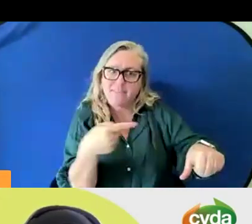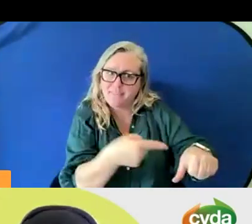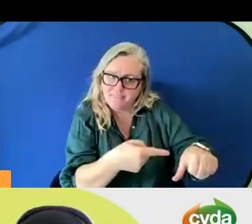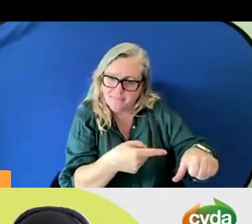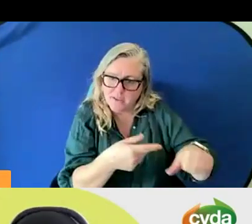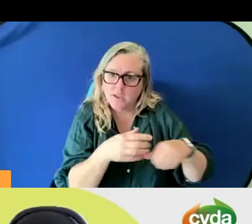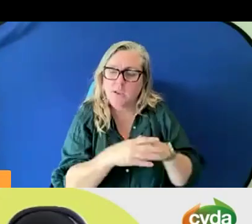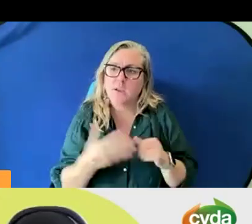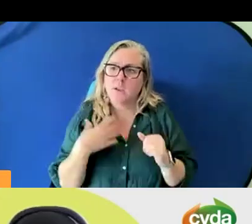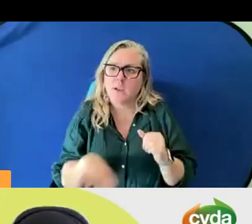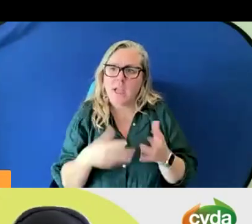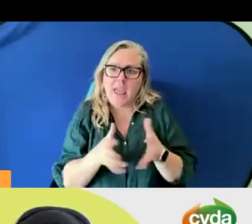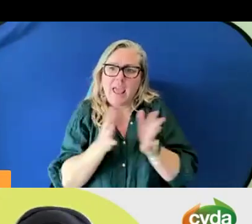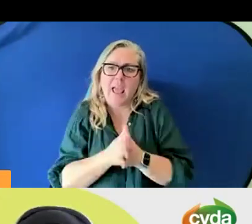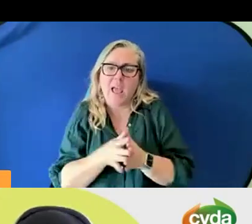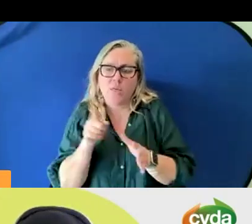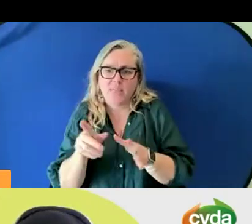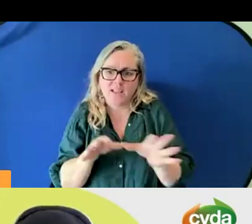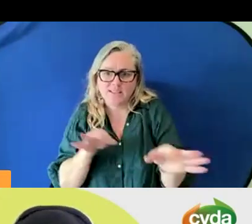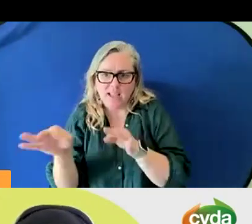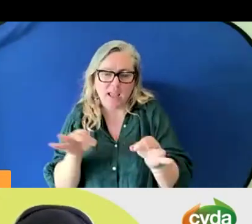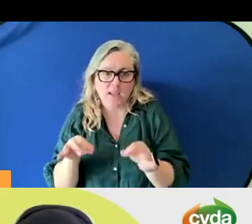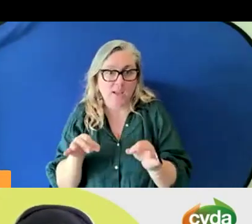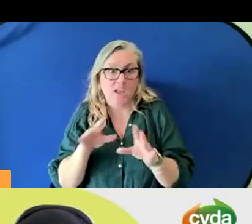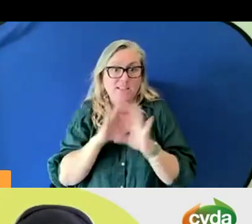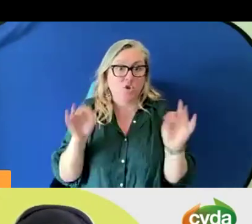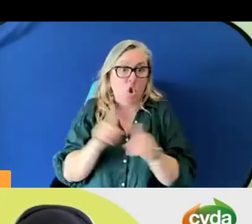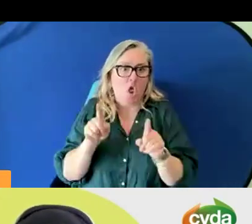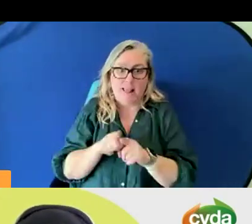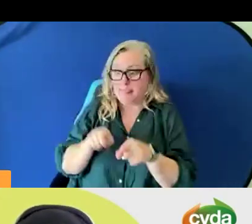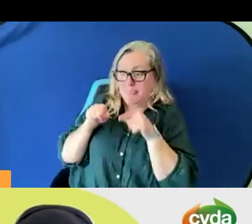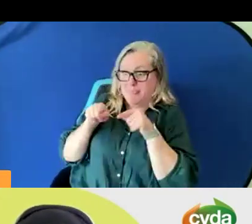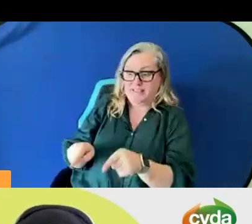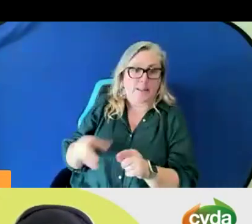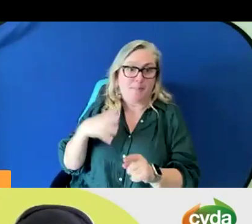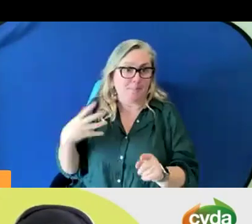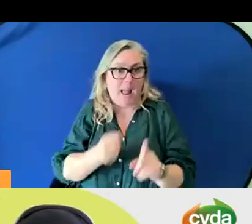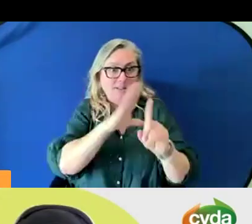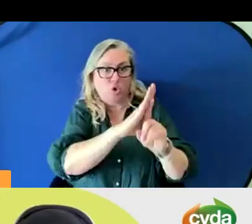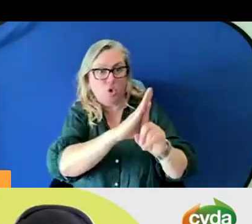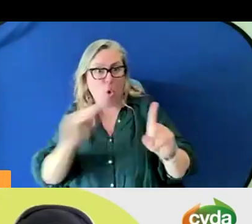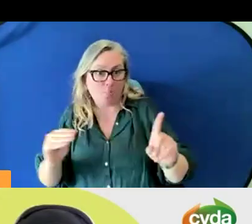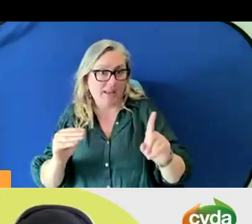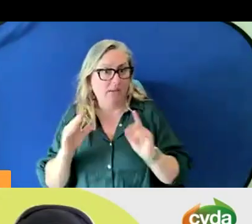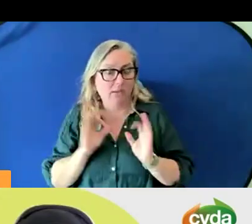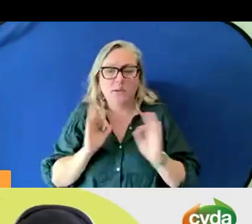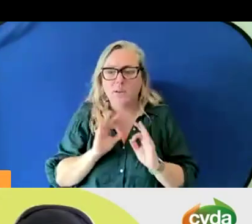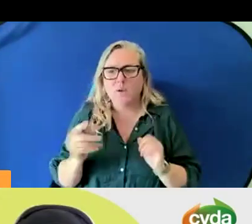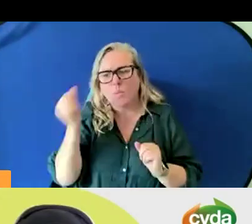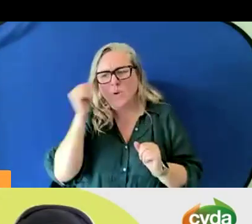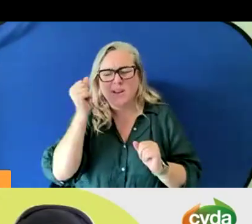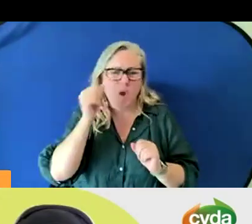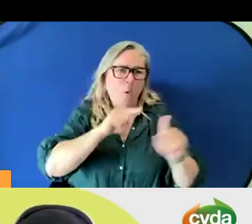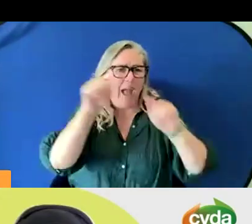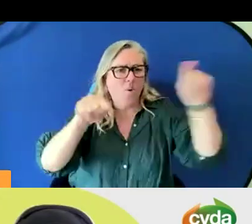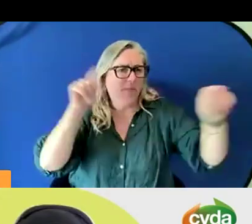they design is not this is it, this is what it must look like, and there is no variation, because we know that there's so much difference out